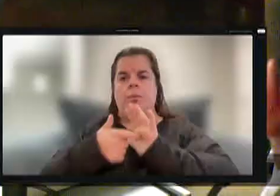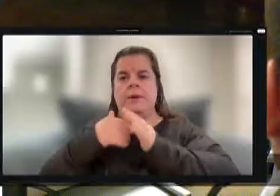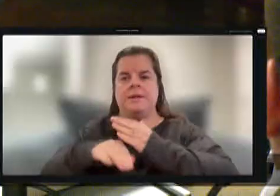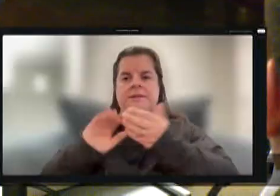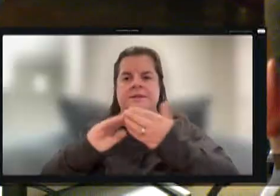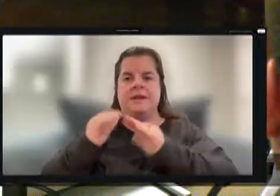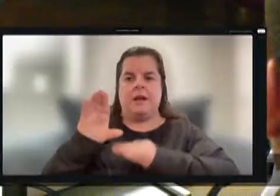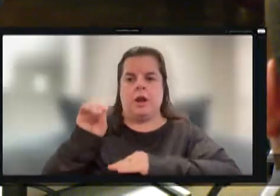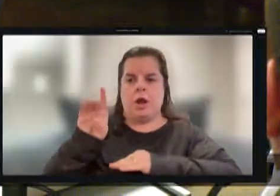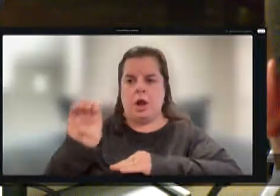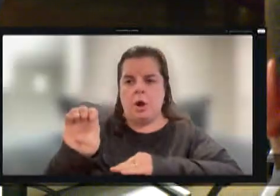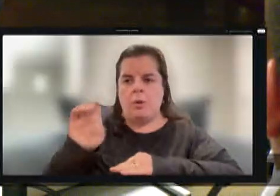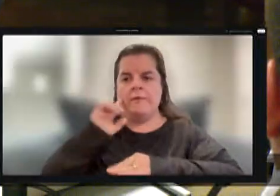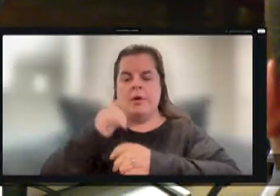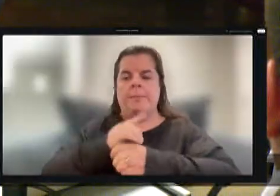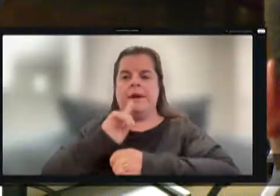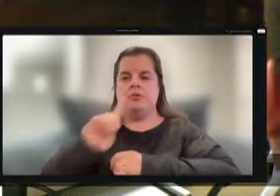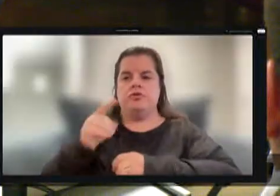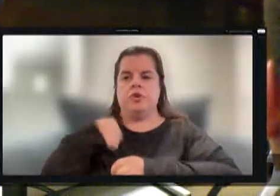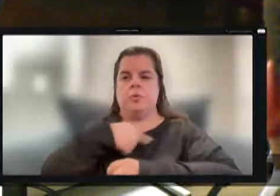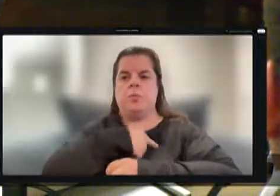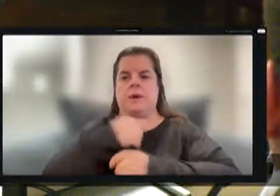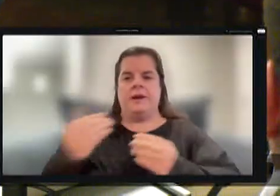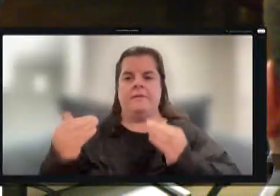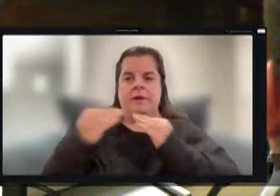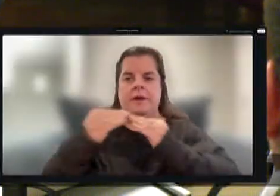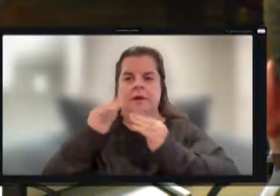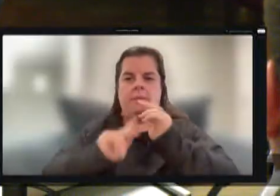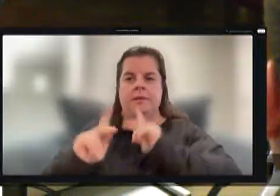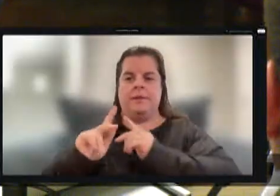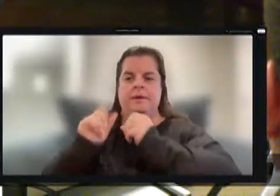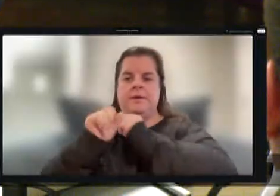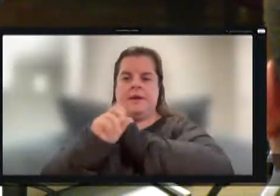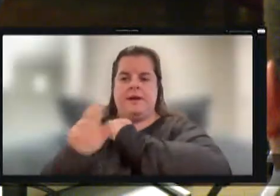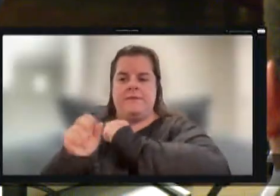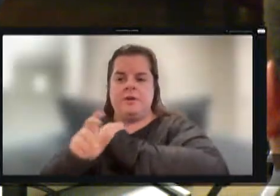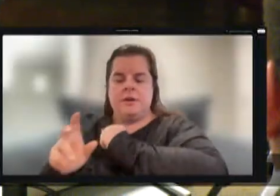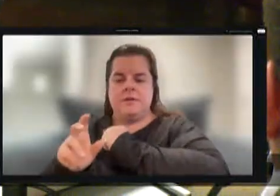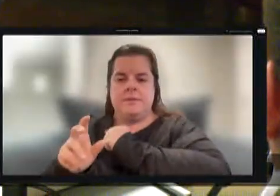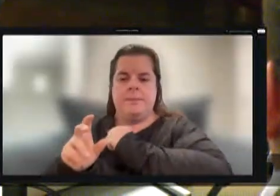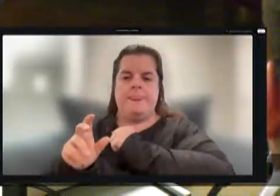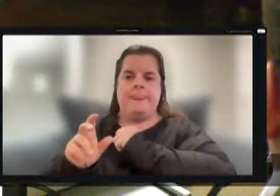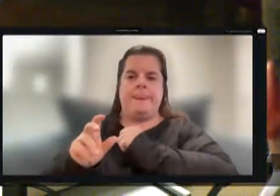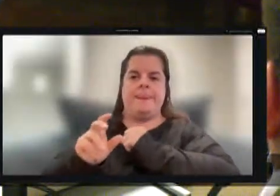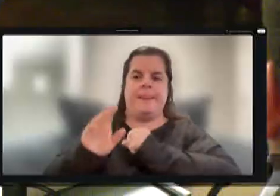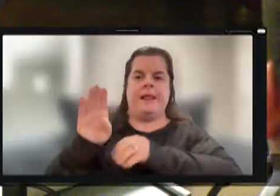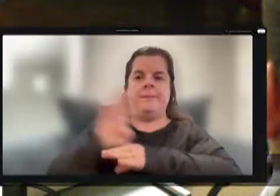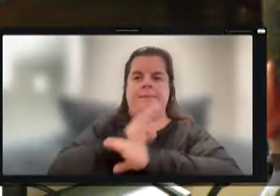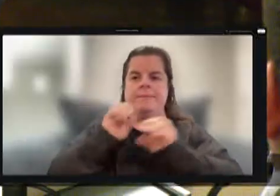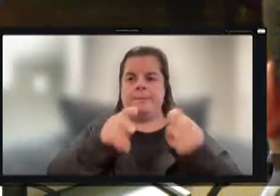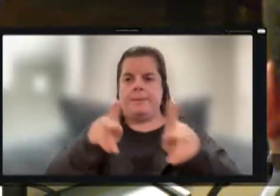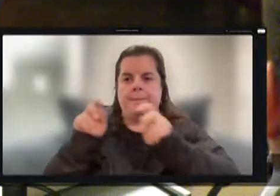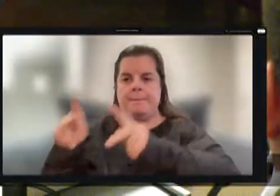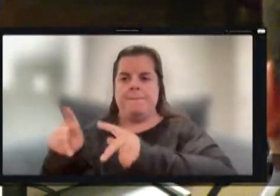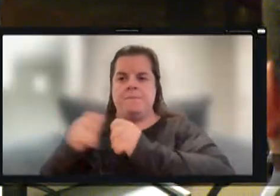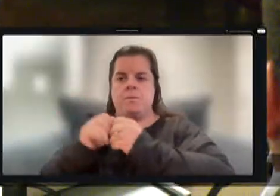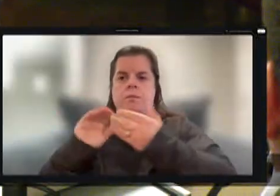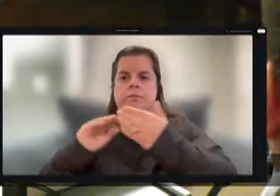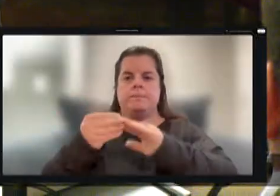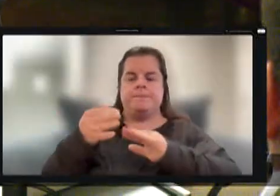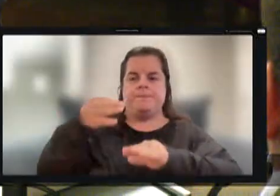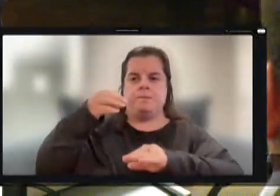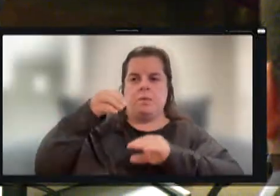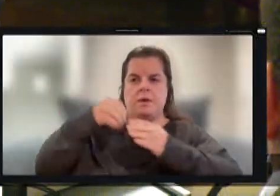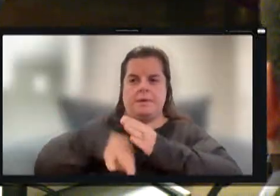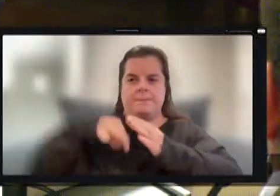to even ensure that we are fairly and publicly advertising business opportunities with the city of Pittsburgh.